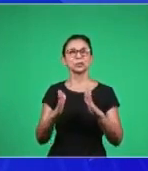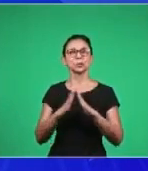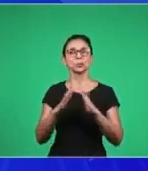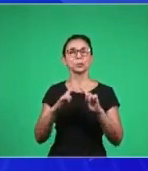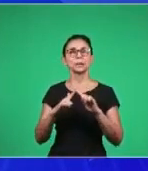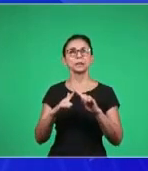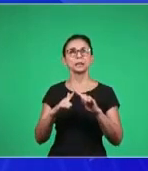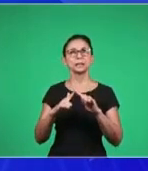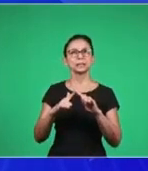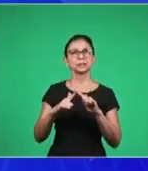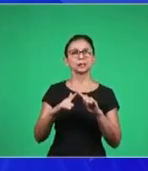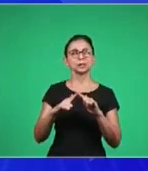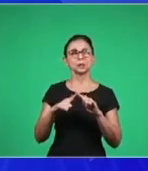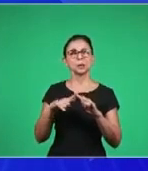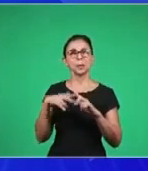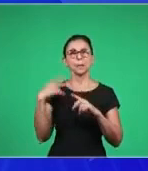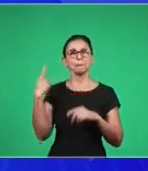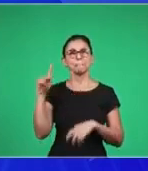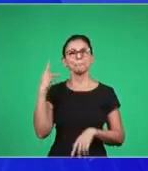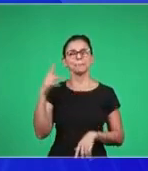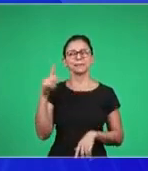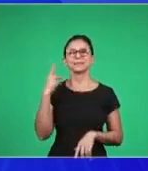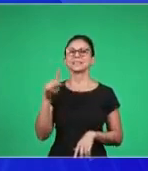in Paraguay,